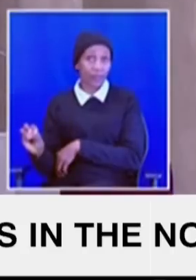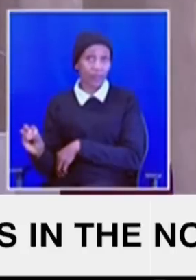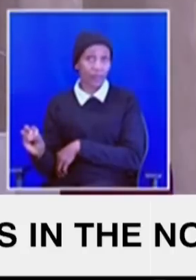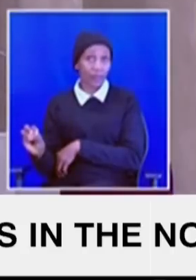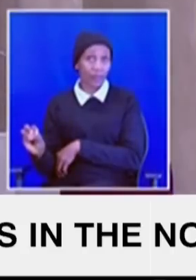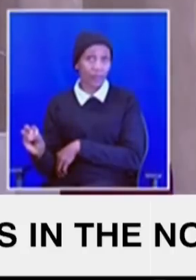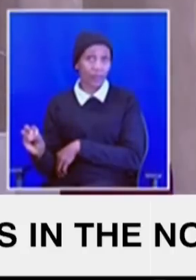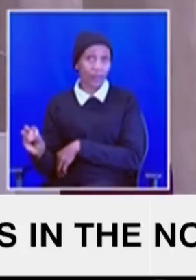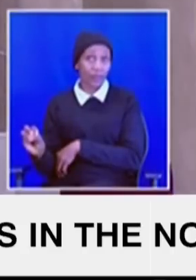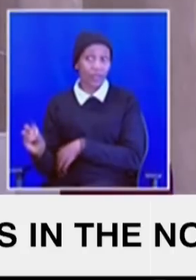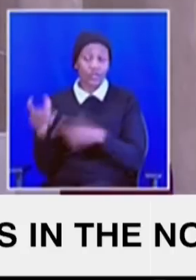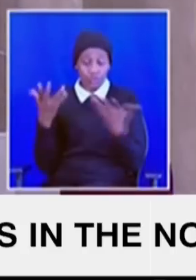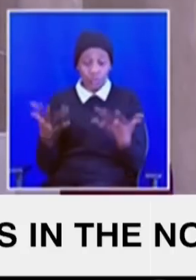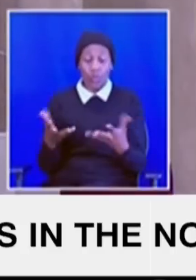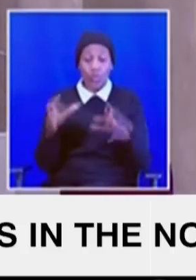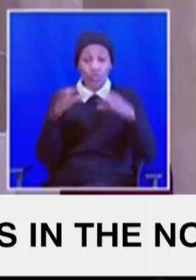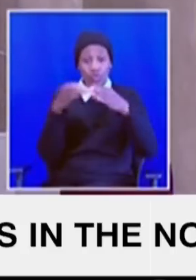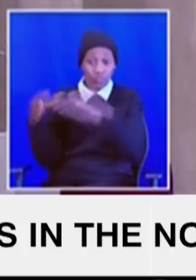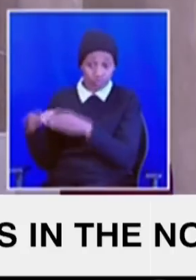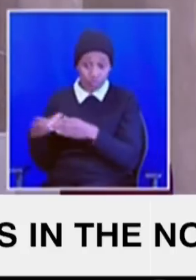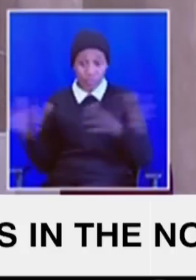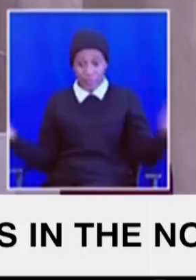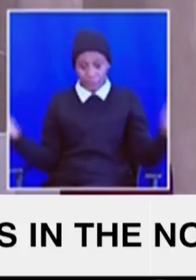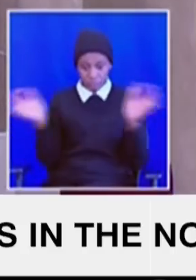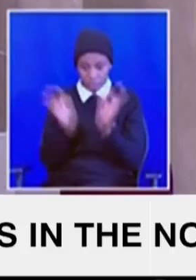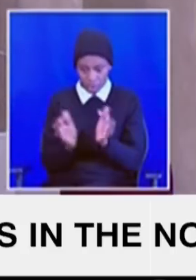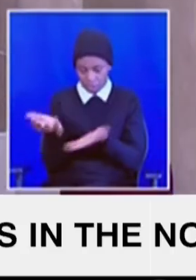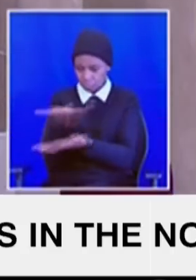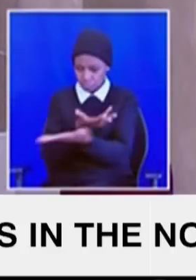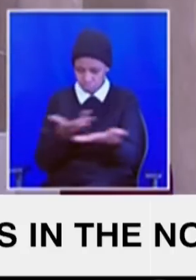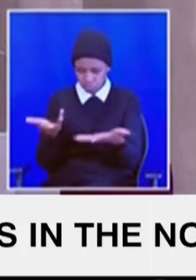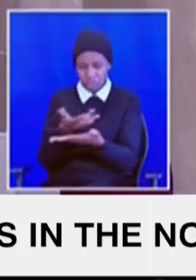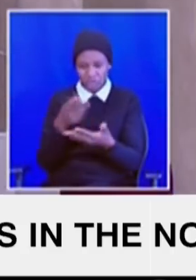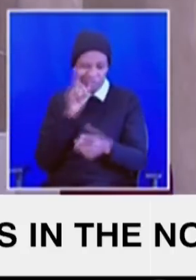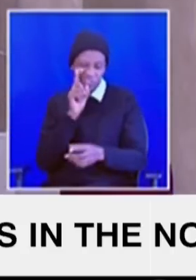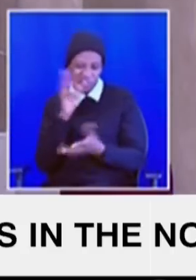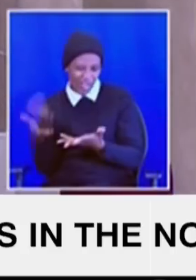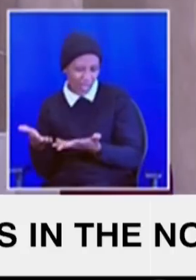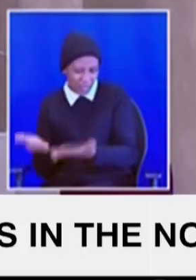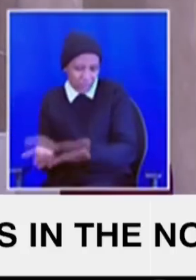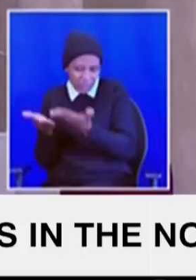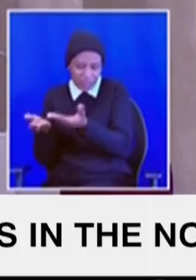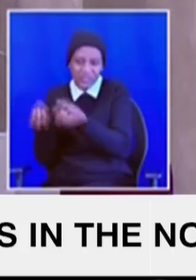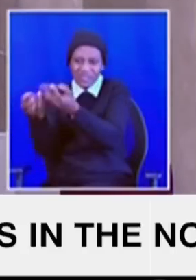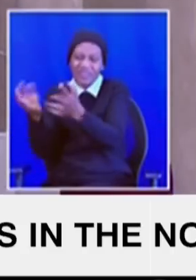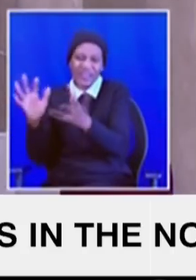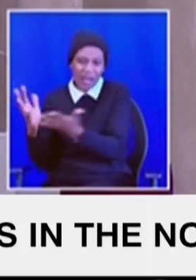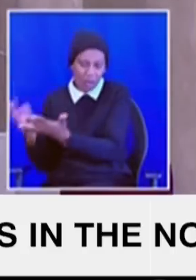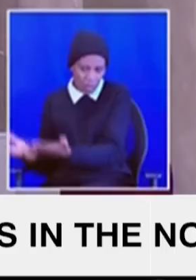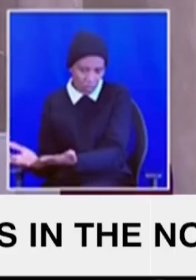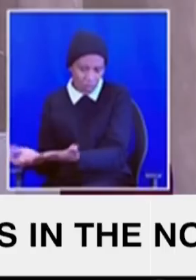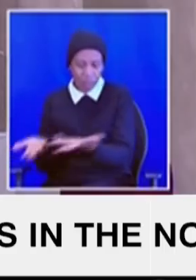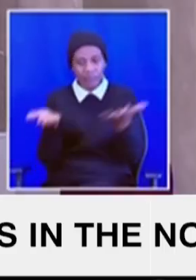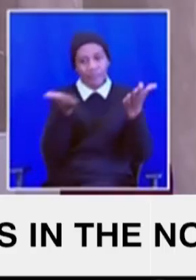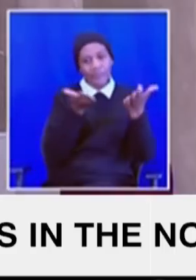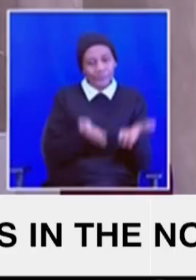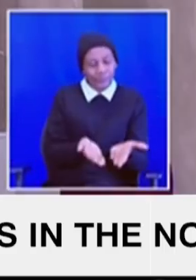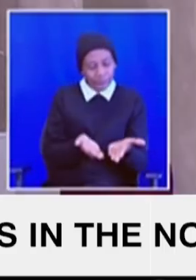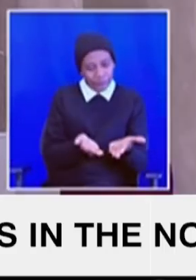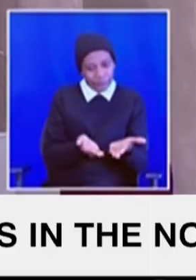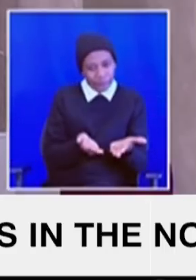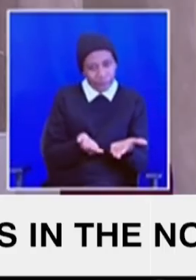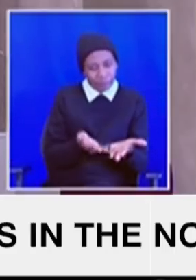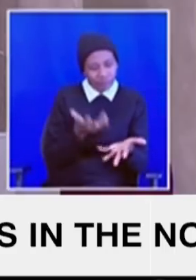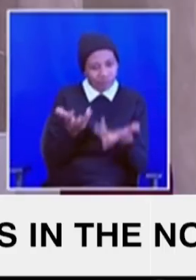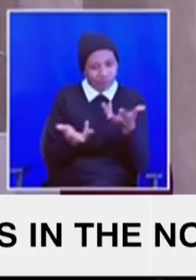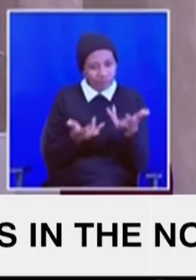as parties together. They look at service delivery. They look at